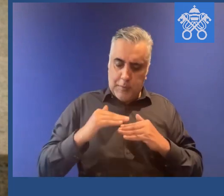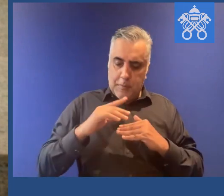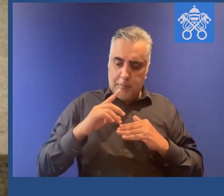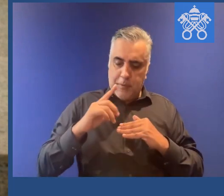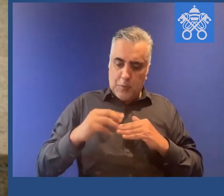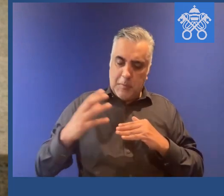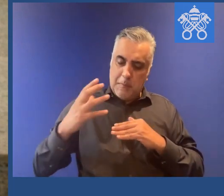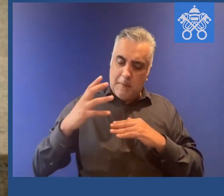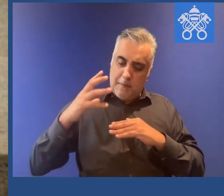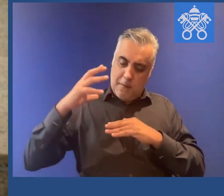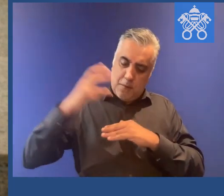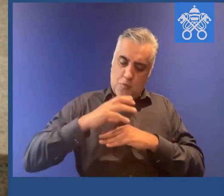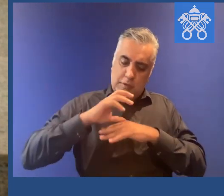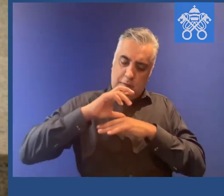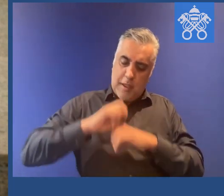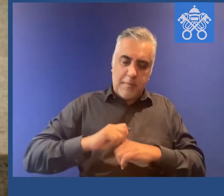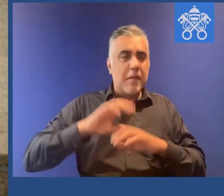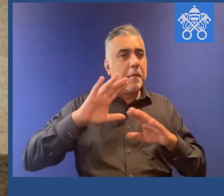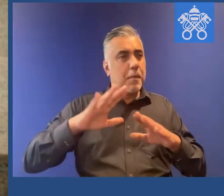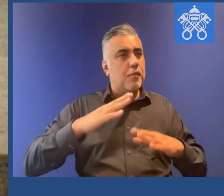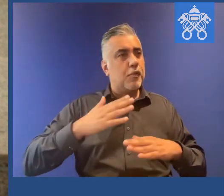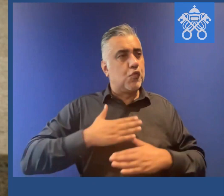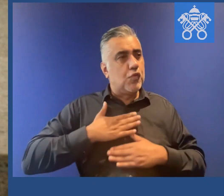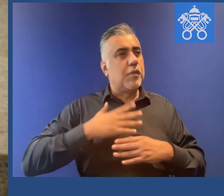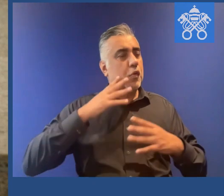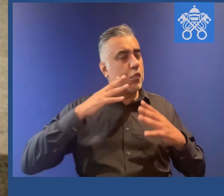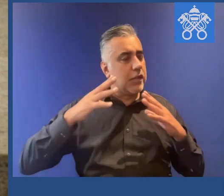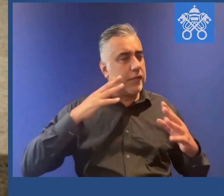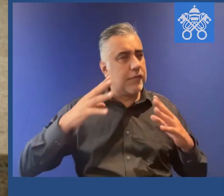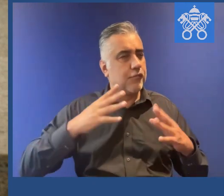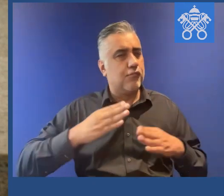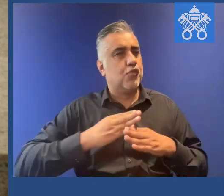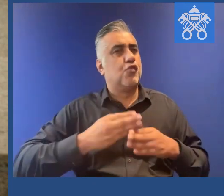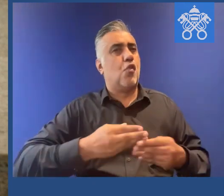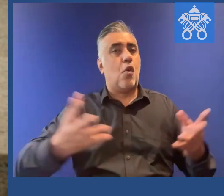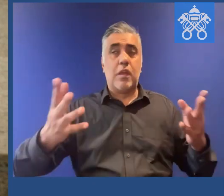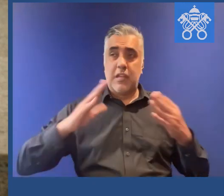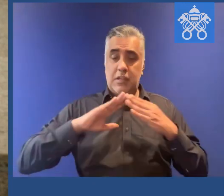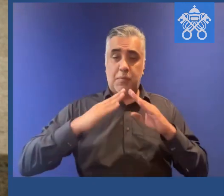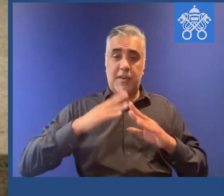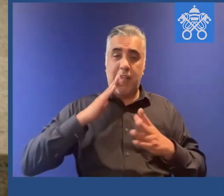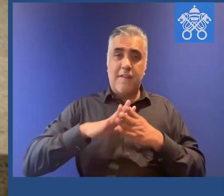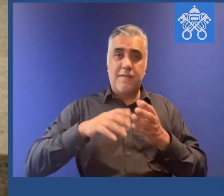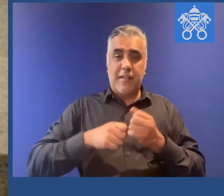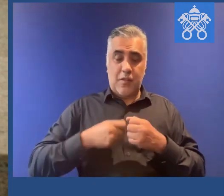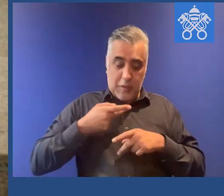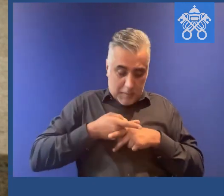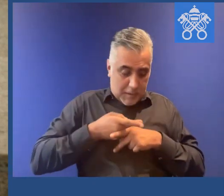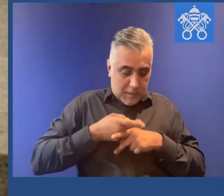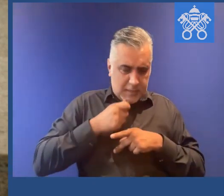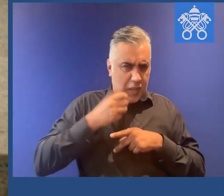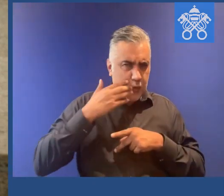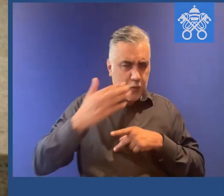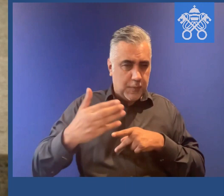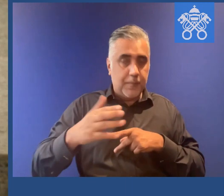by force of habit, with enthusiasm or creativity. In a community of faith, this is not good.